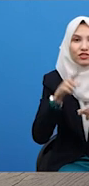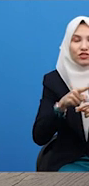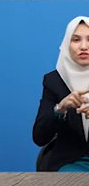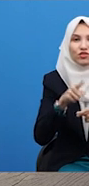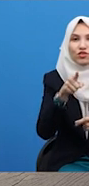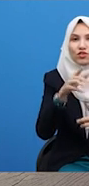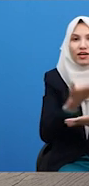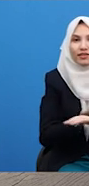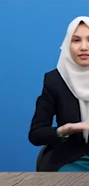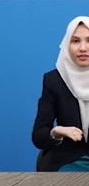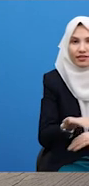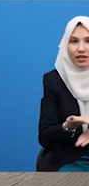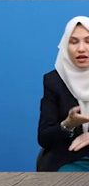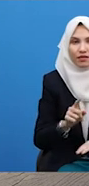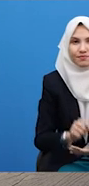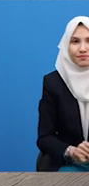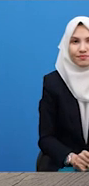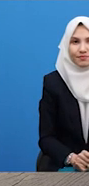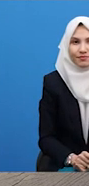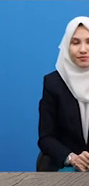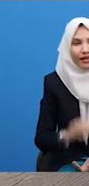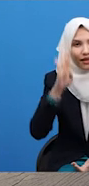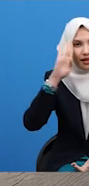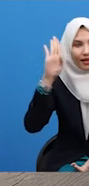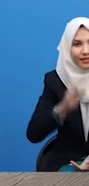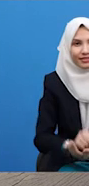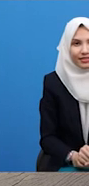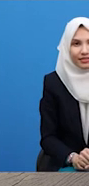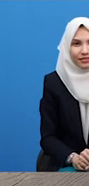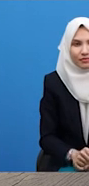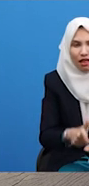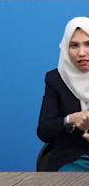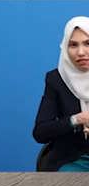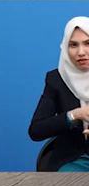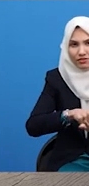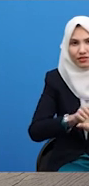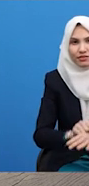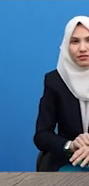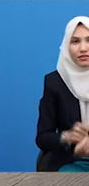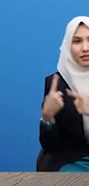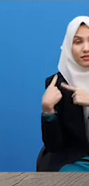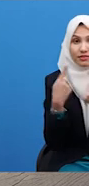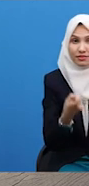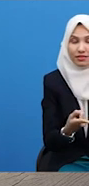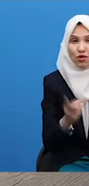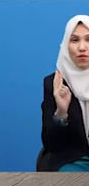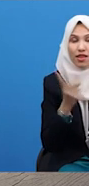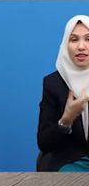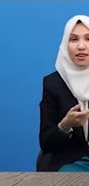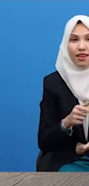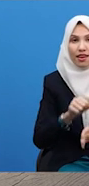Hi, Sally. It's been a long time since we last met, right? I want to get a new